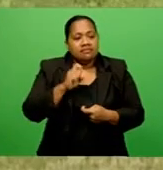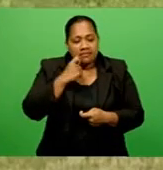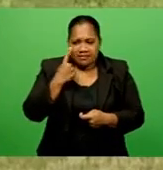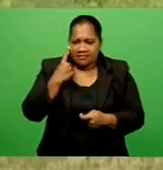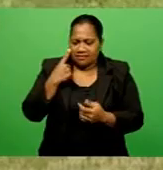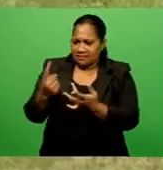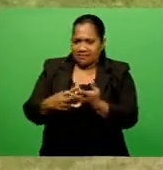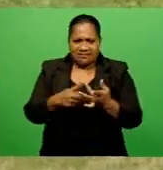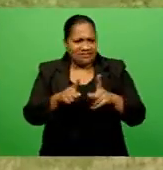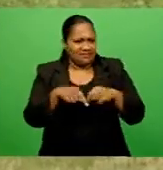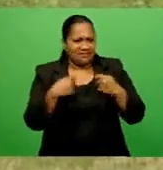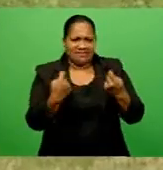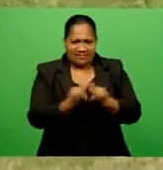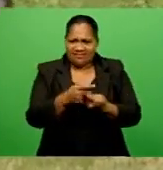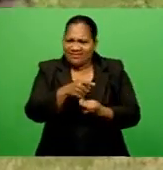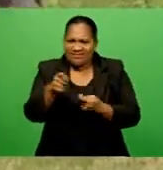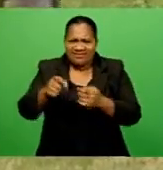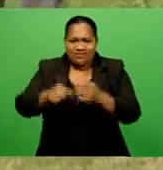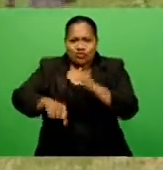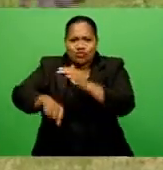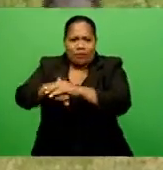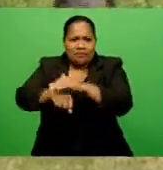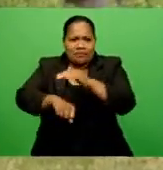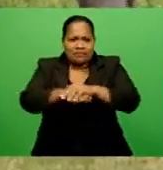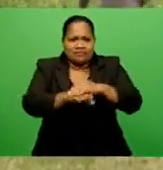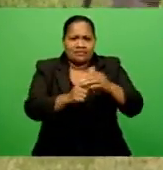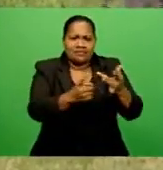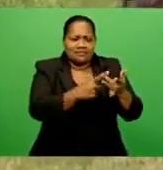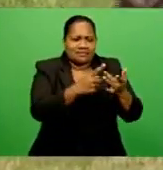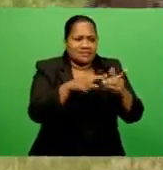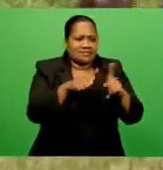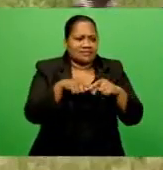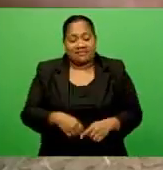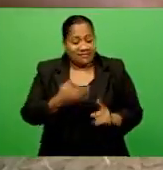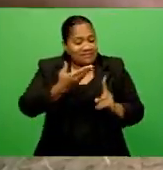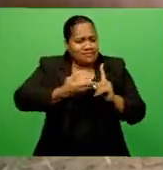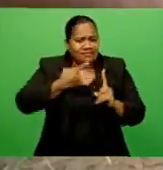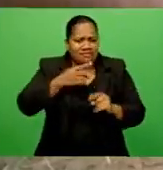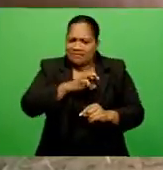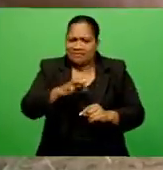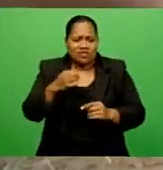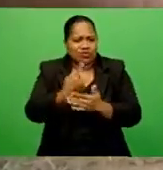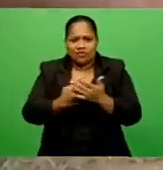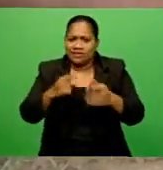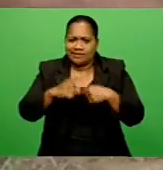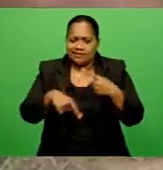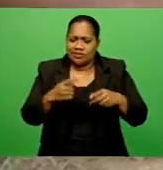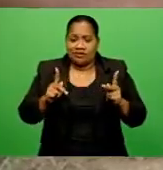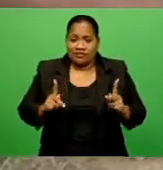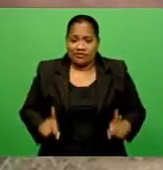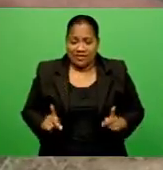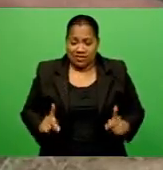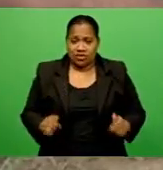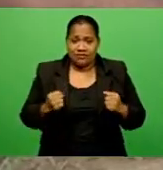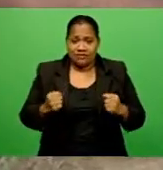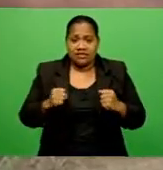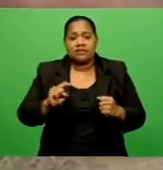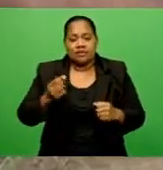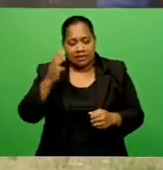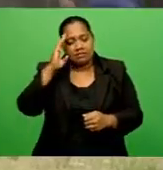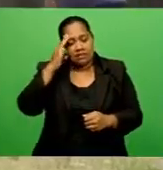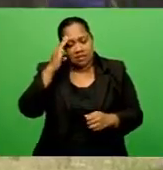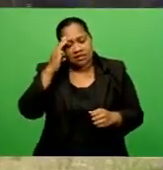top guns. 20-year-old Irimaya Ketiniveres says it is not only about physical fitness, but mental fitness is as